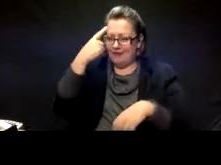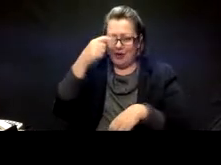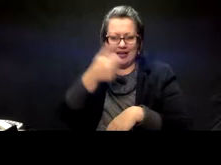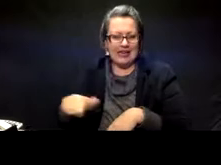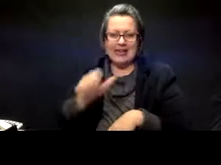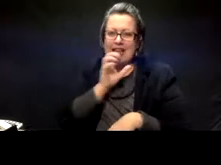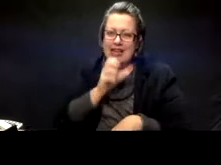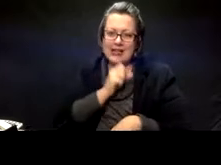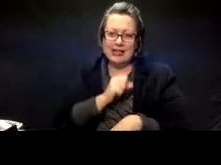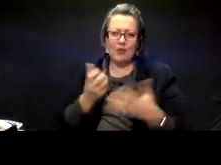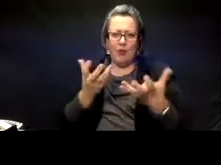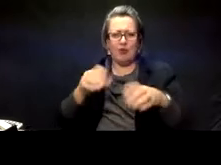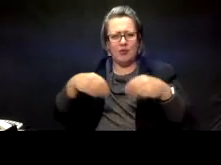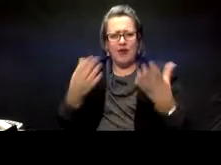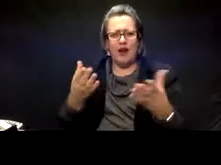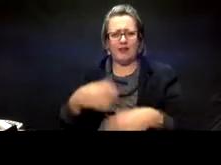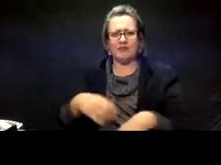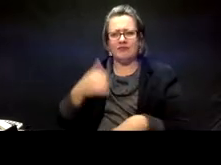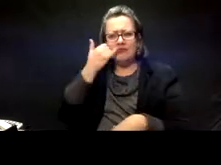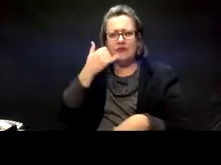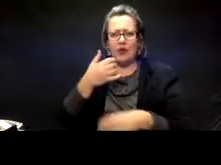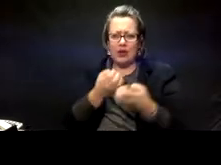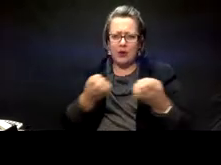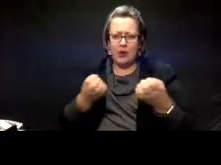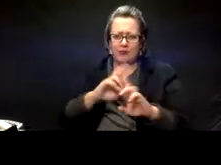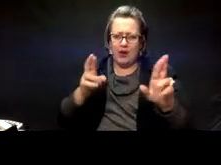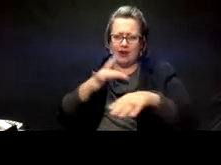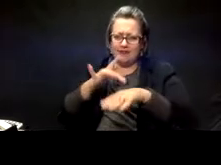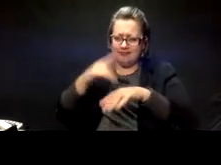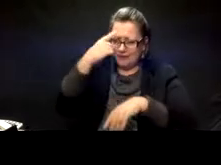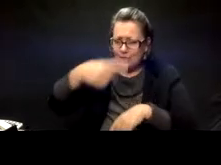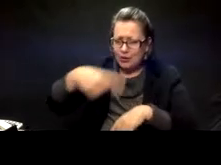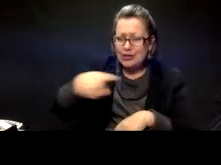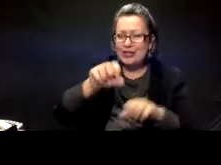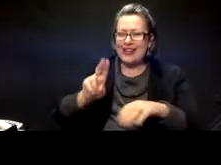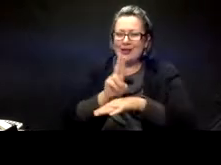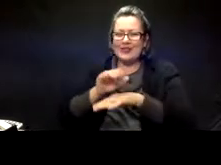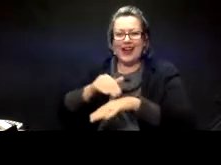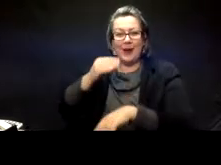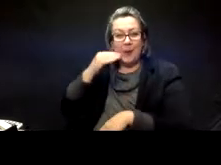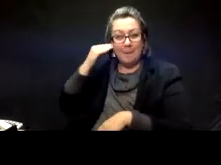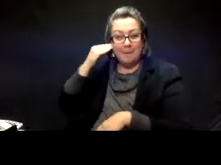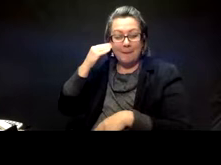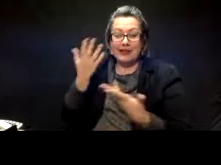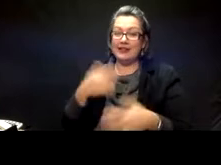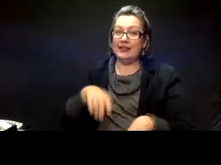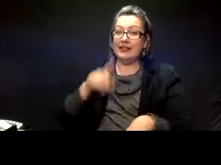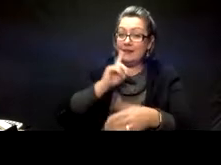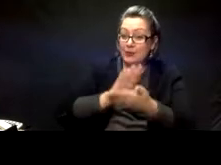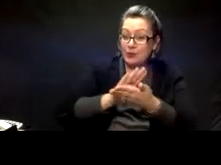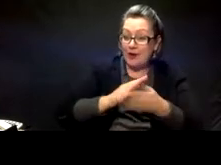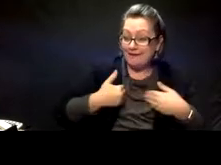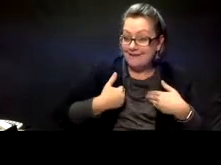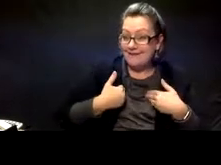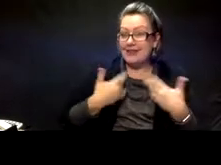The phone equipment, yes, is for any age. We want to provide telephone equipment readily accessible for you all to use